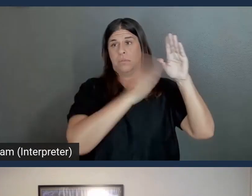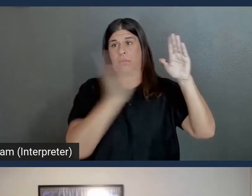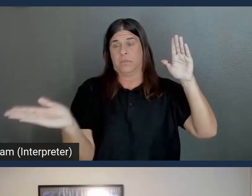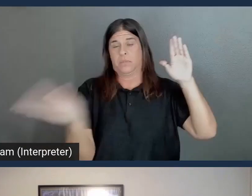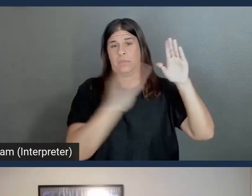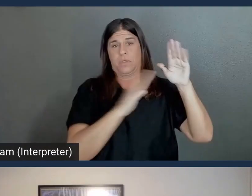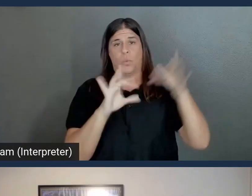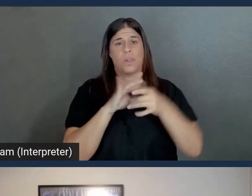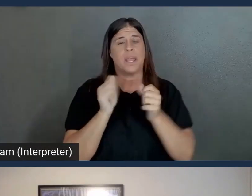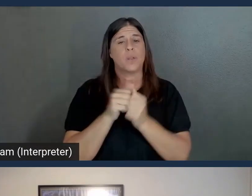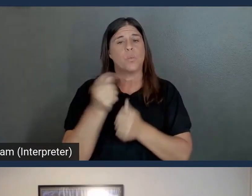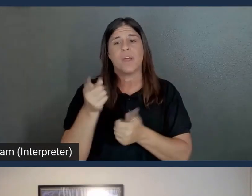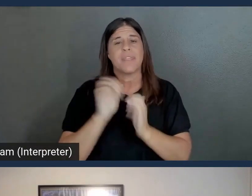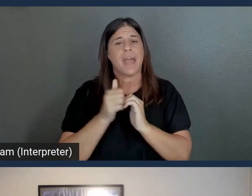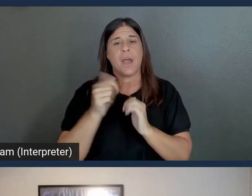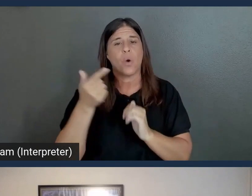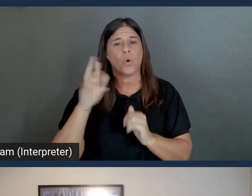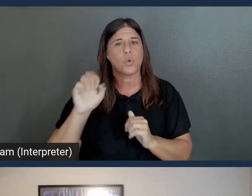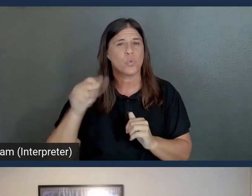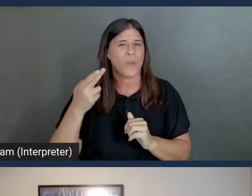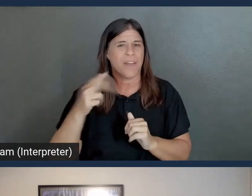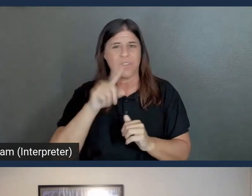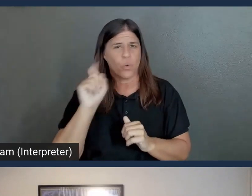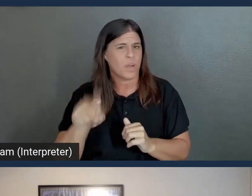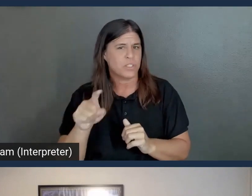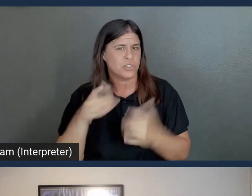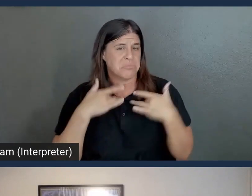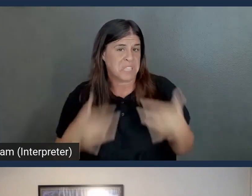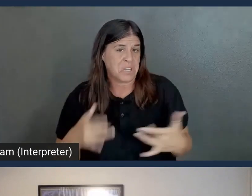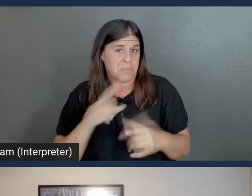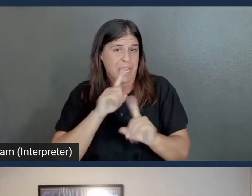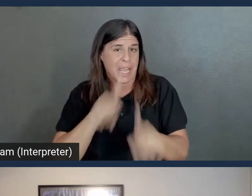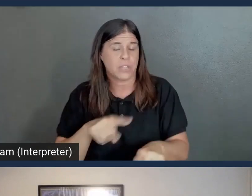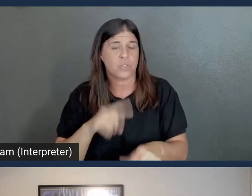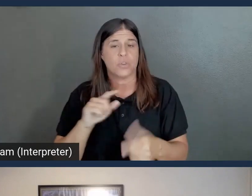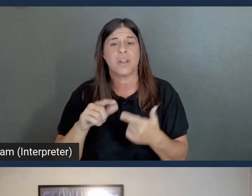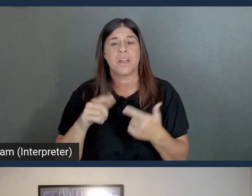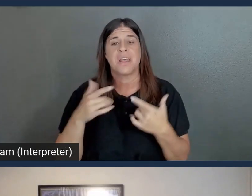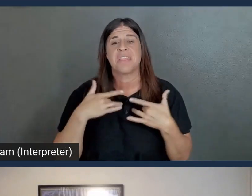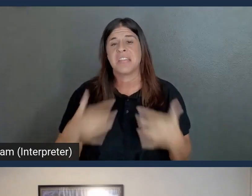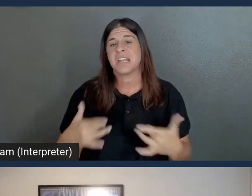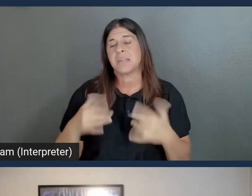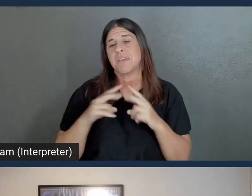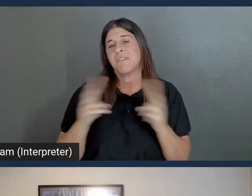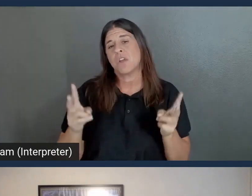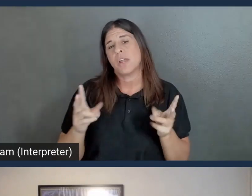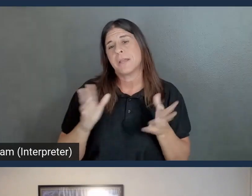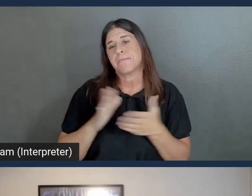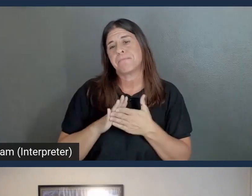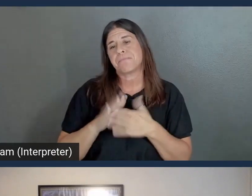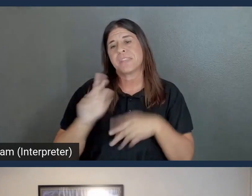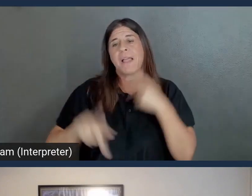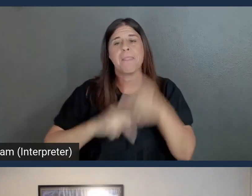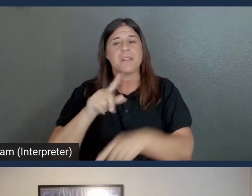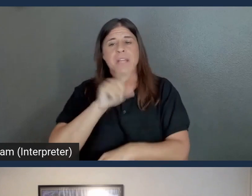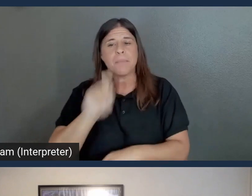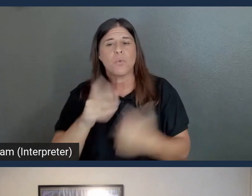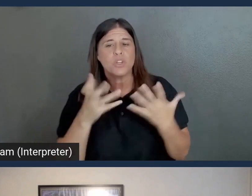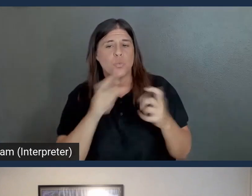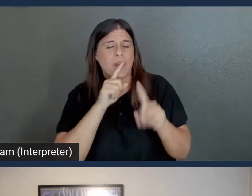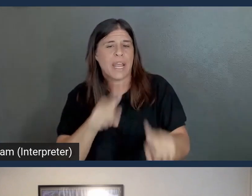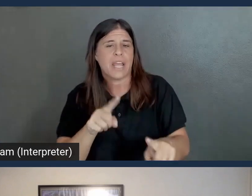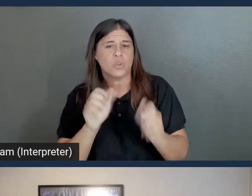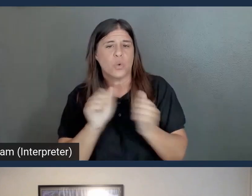down to the nature of the way graph questions are usually answered. Graph questions tend to be the types of questions you want to answer with a graph tend to